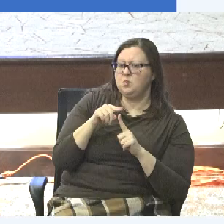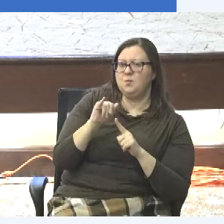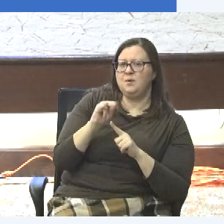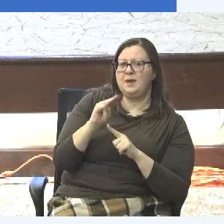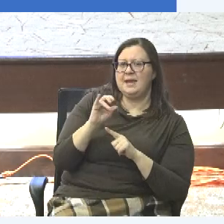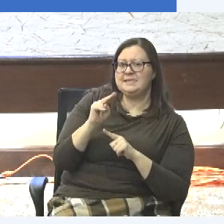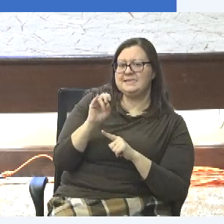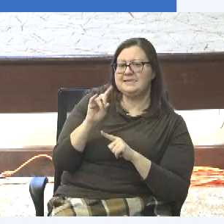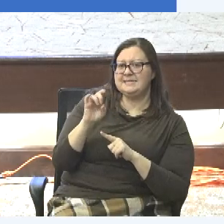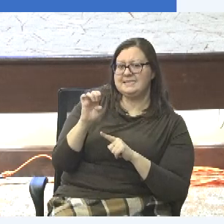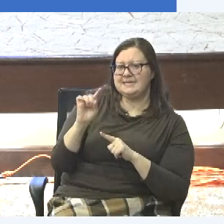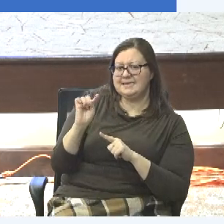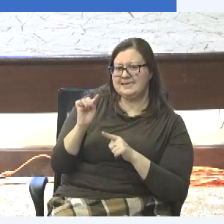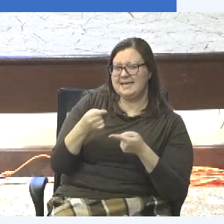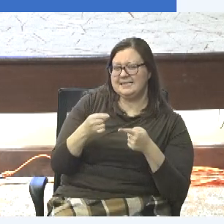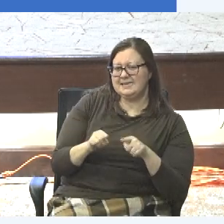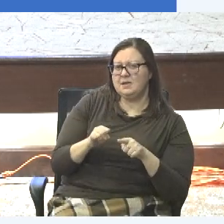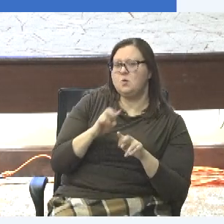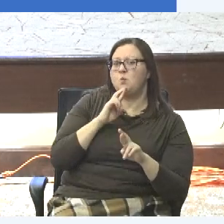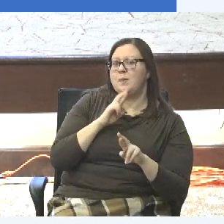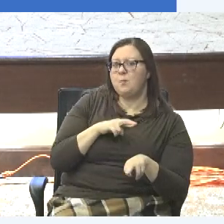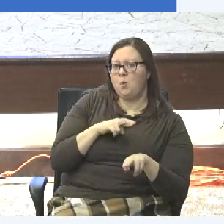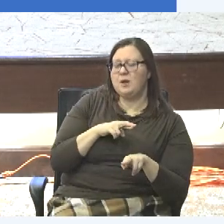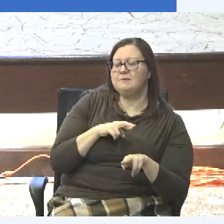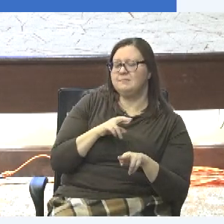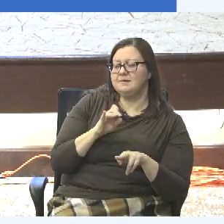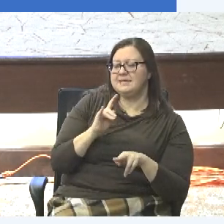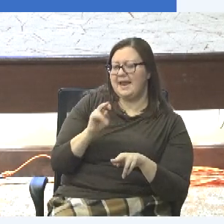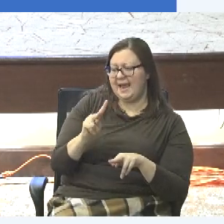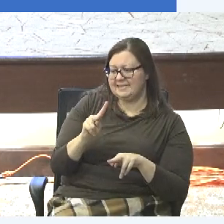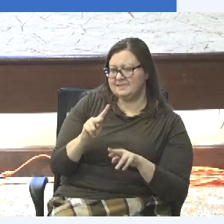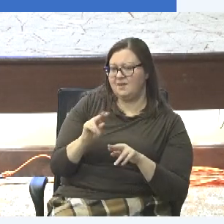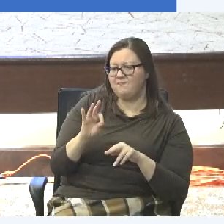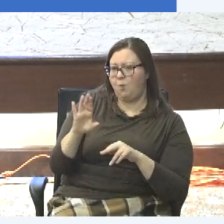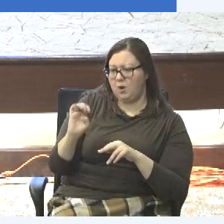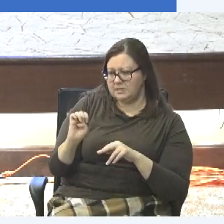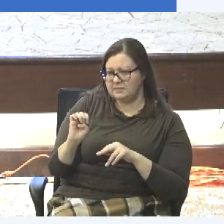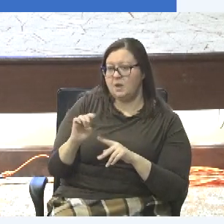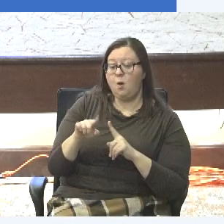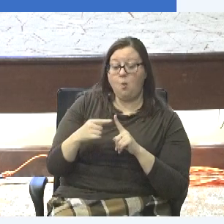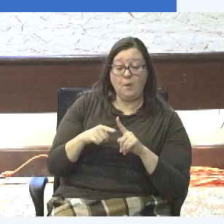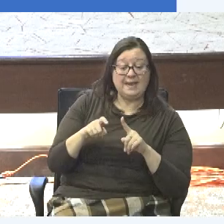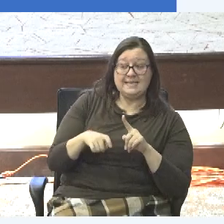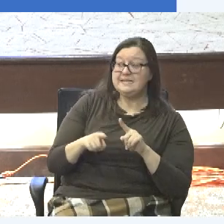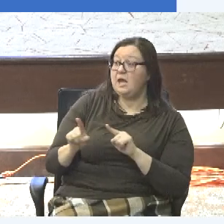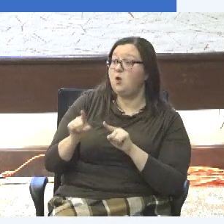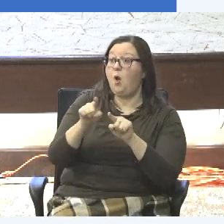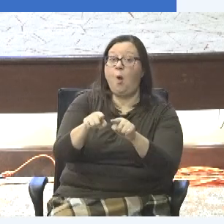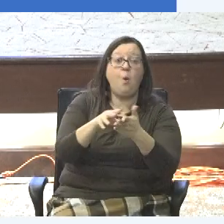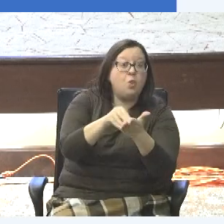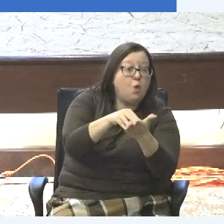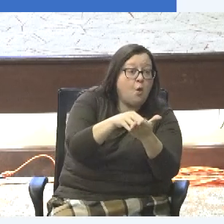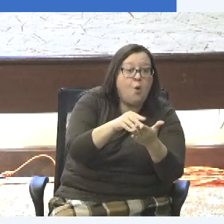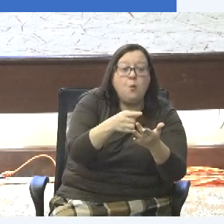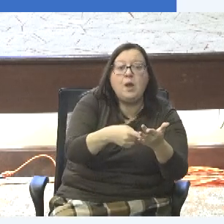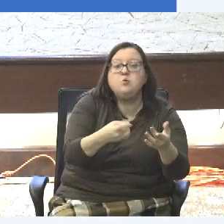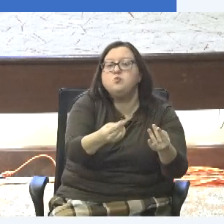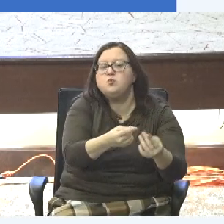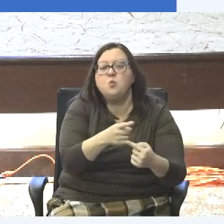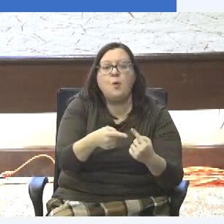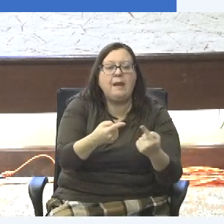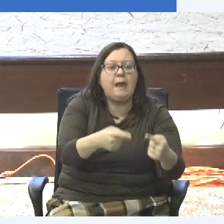Force for the state. This will be good because they can go help communities when they have needs, learn and gain experience, and then bring that back here to the Waco